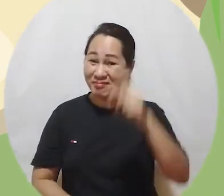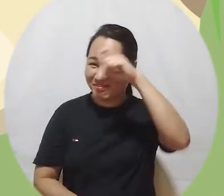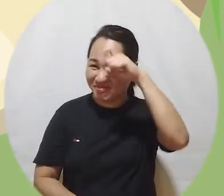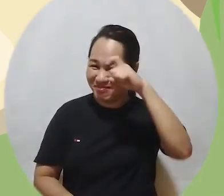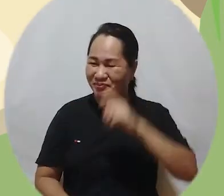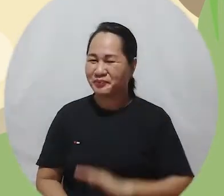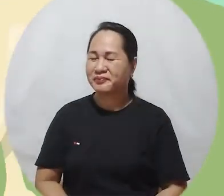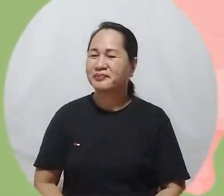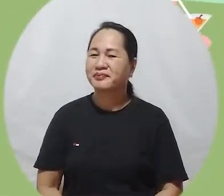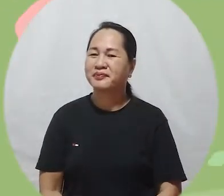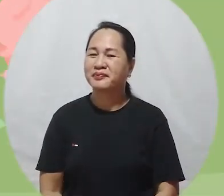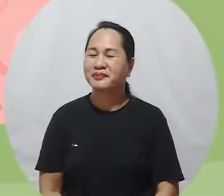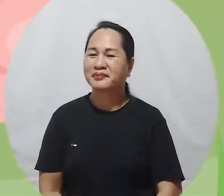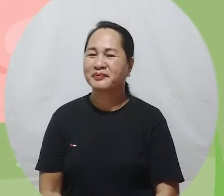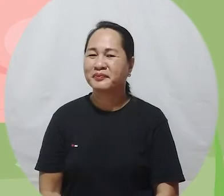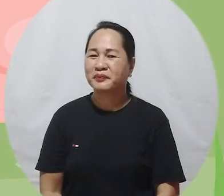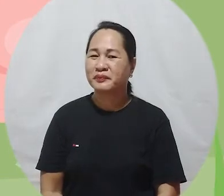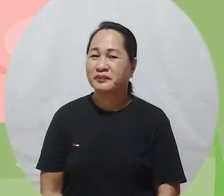was smart.